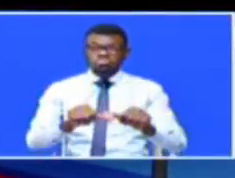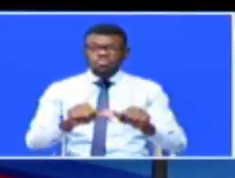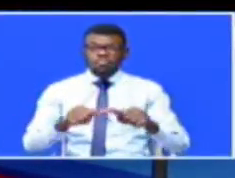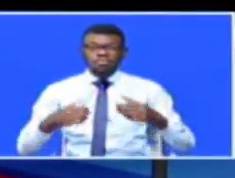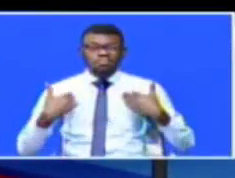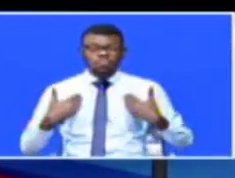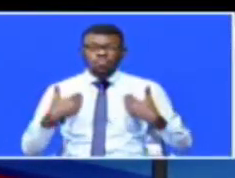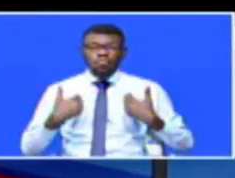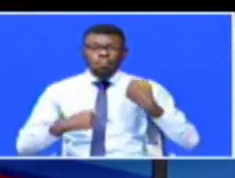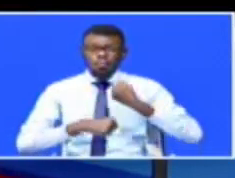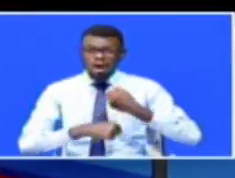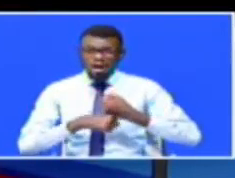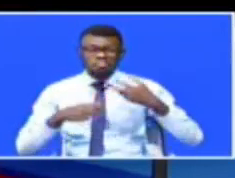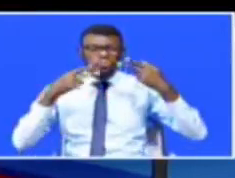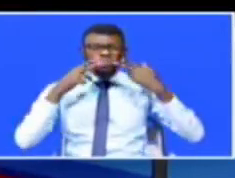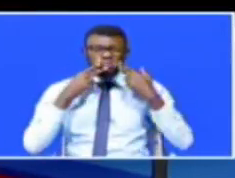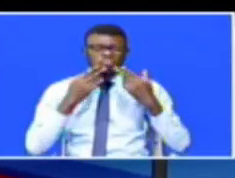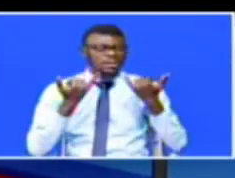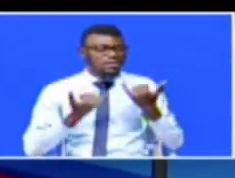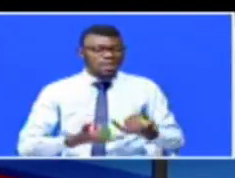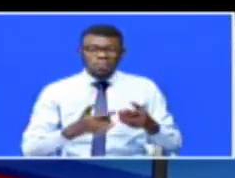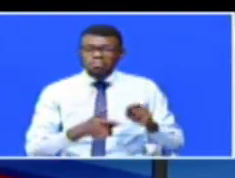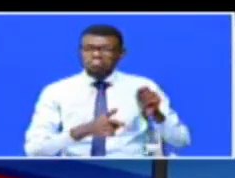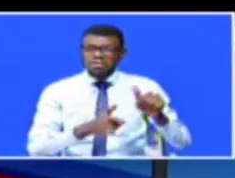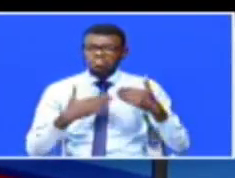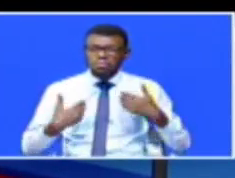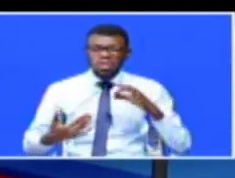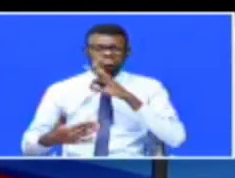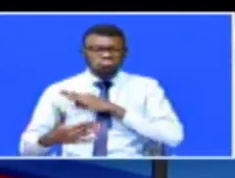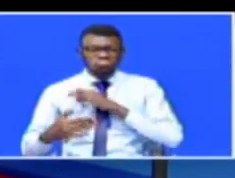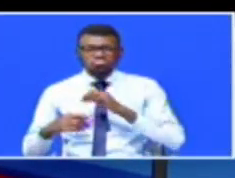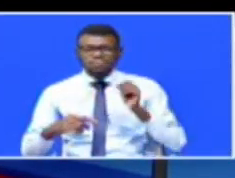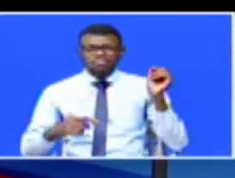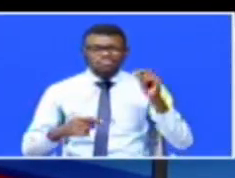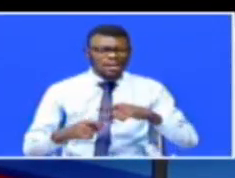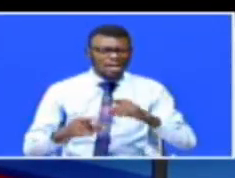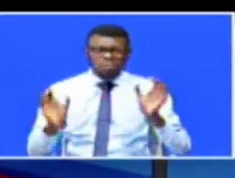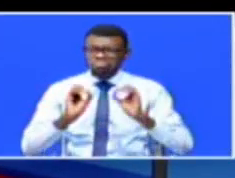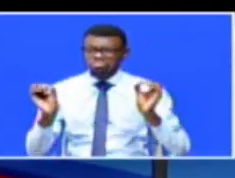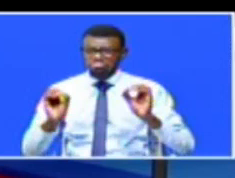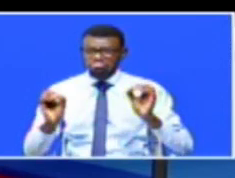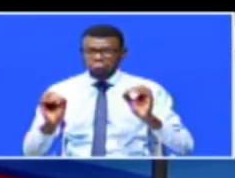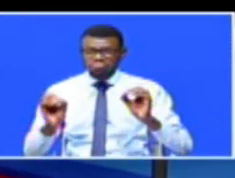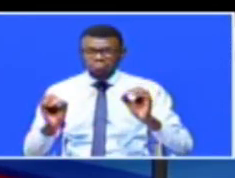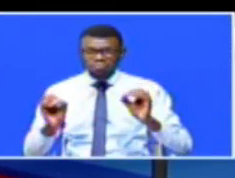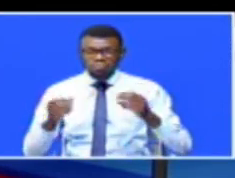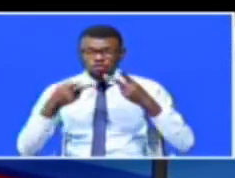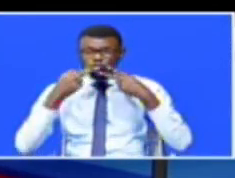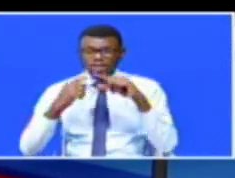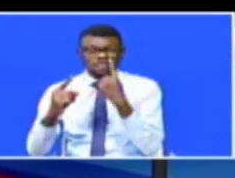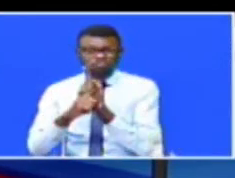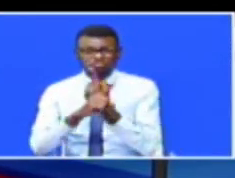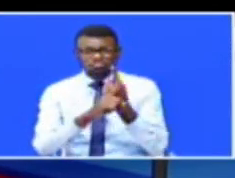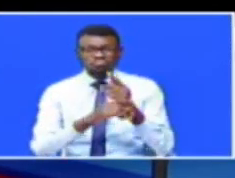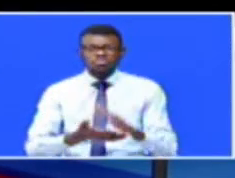hotel owners are now giving their workers allowances as opposed to salaries. Quite a number of hotels in the country have also